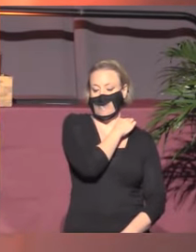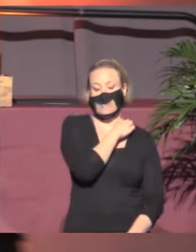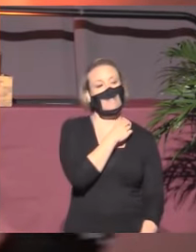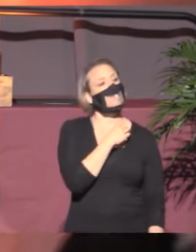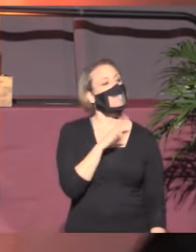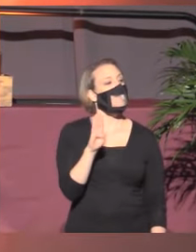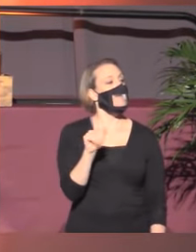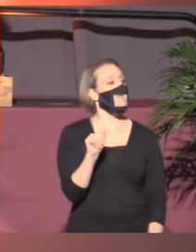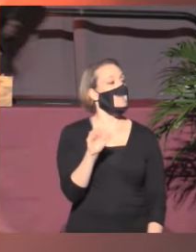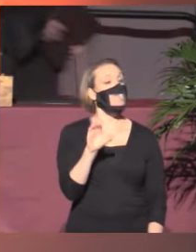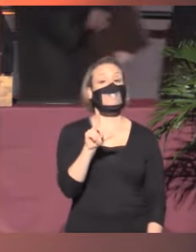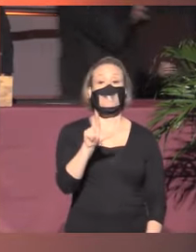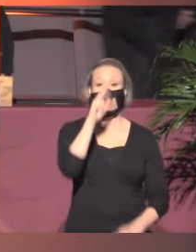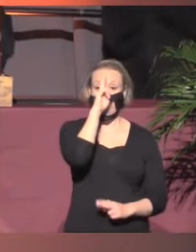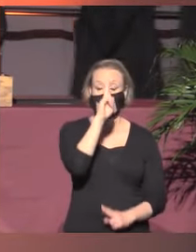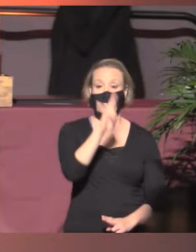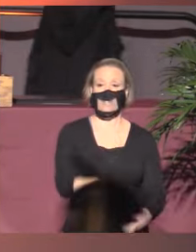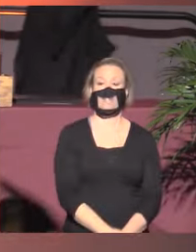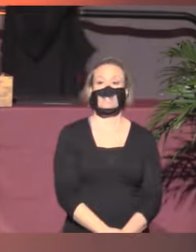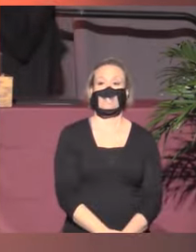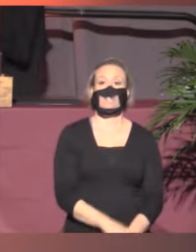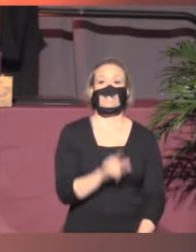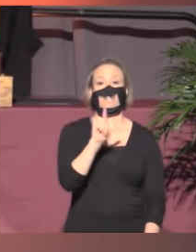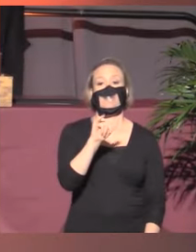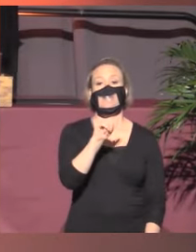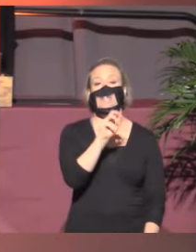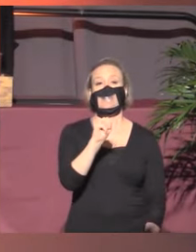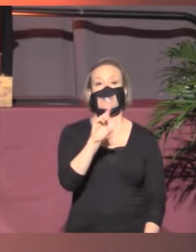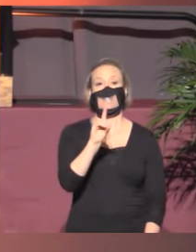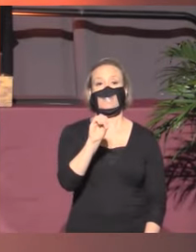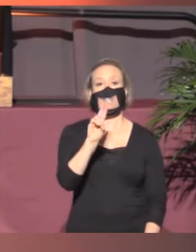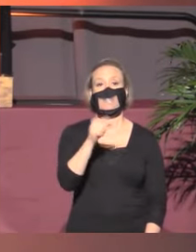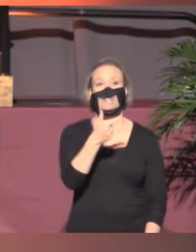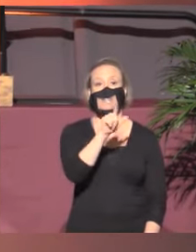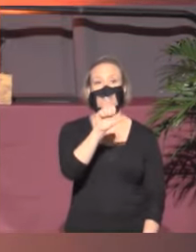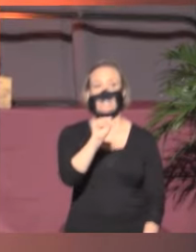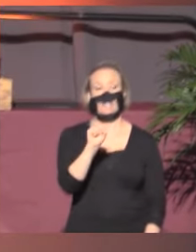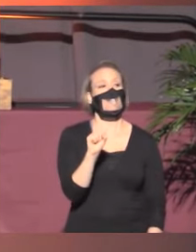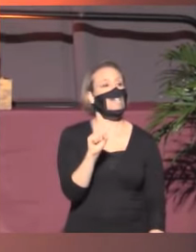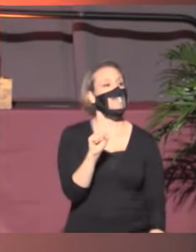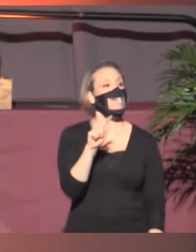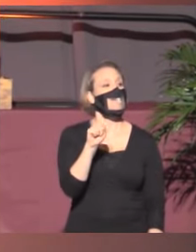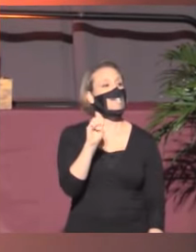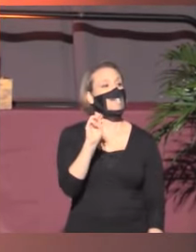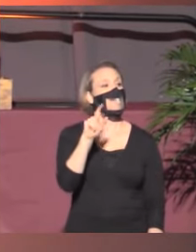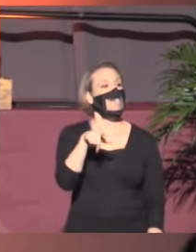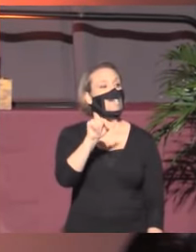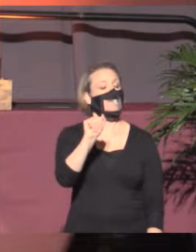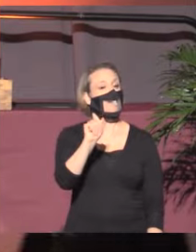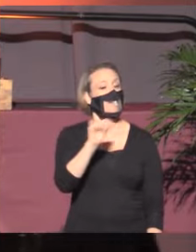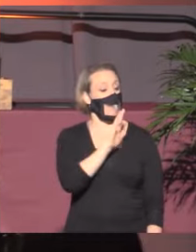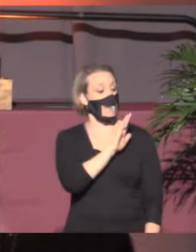Bachelor of Arts, cum laude, Liam Douglas Davis Temple. Liam's diploma